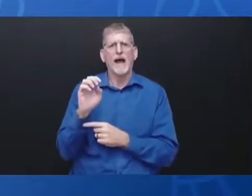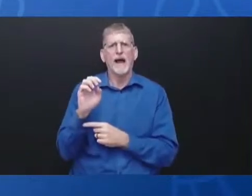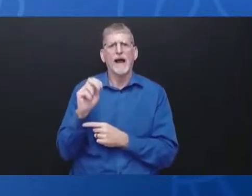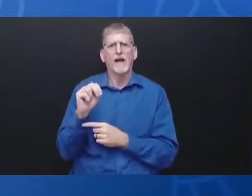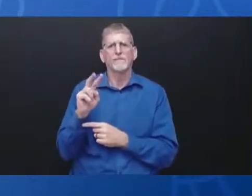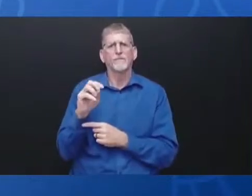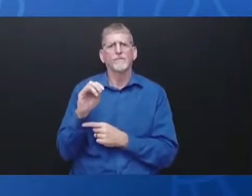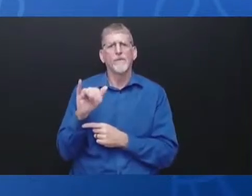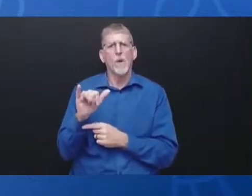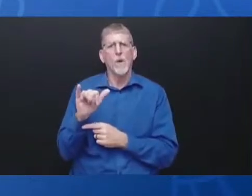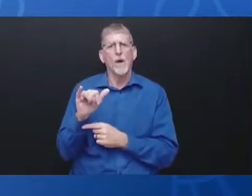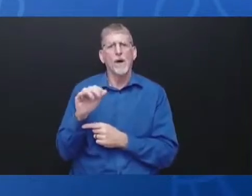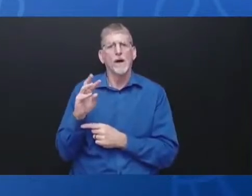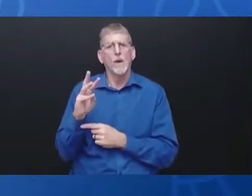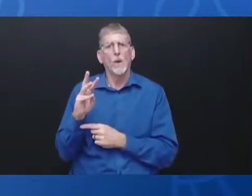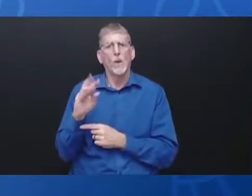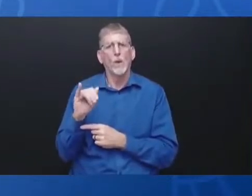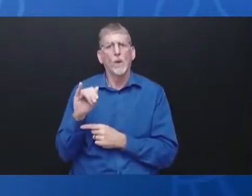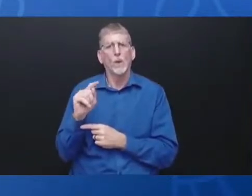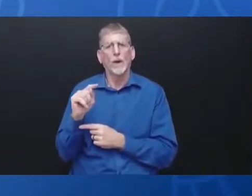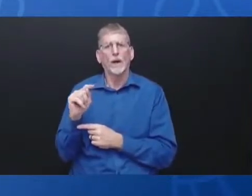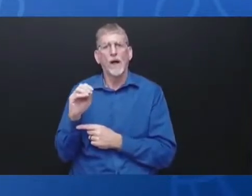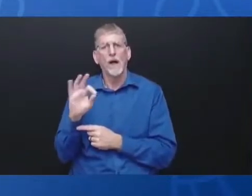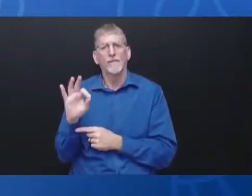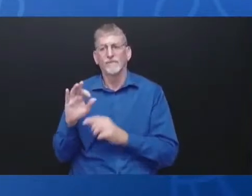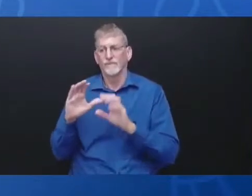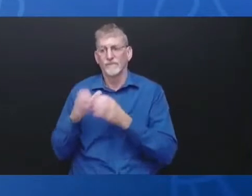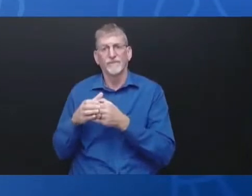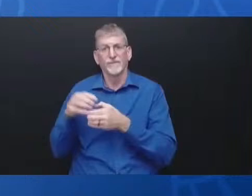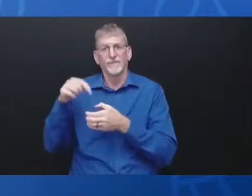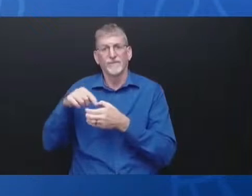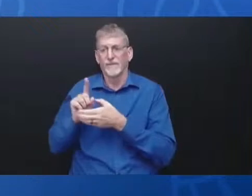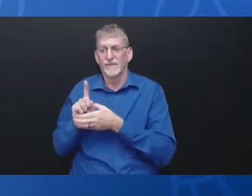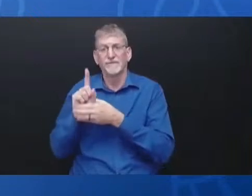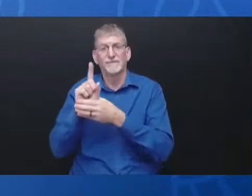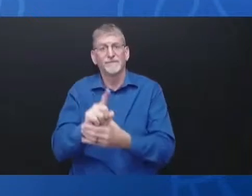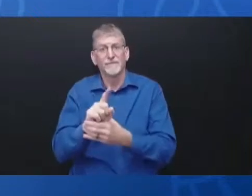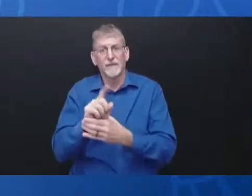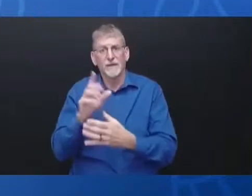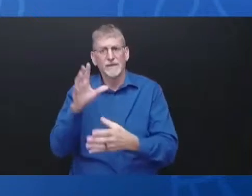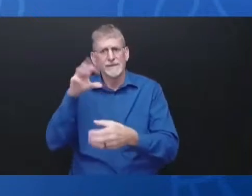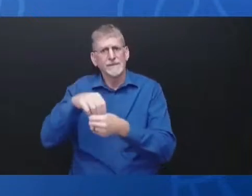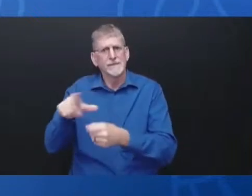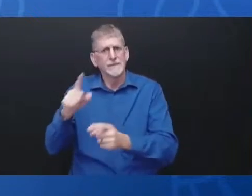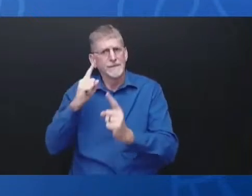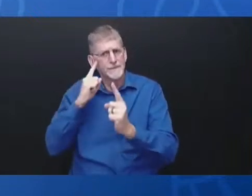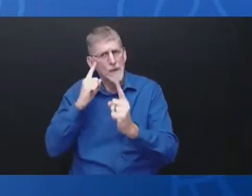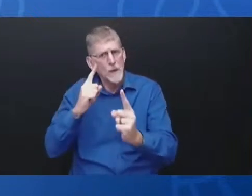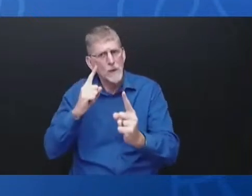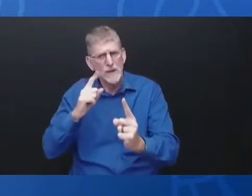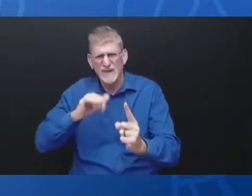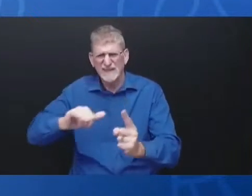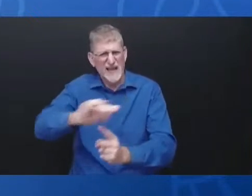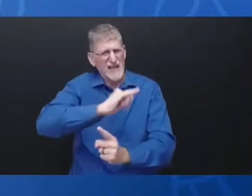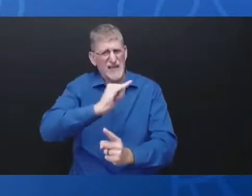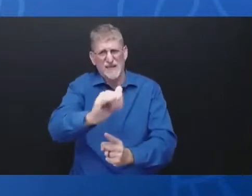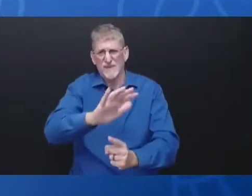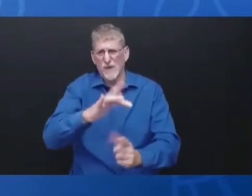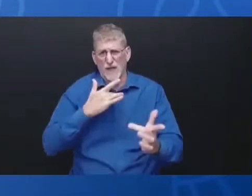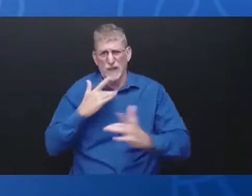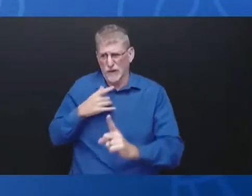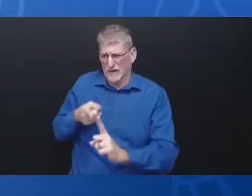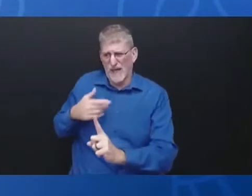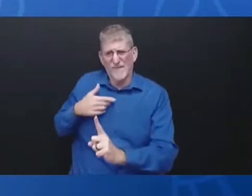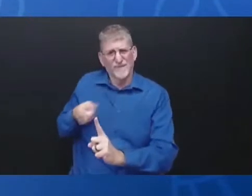is, in fact, what your concern is. Making sure that there's a situation on the ground that allows food to get to the people who need it,